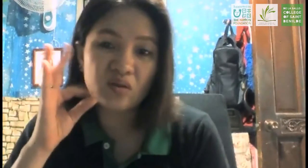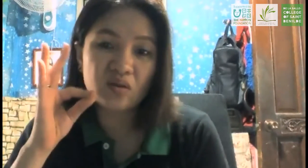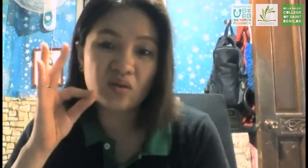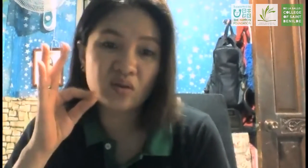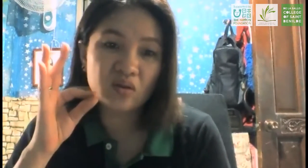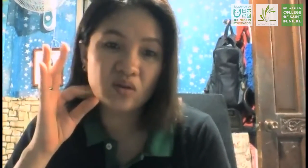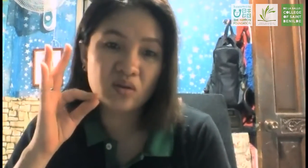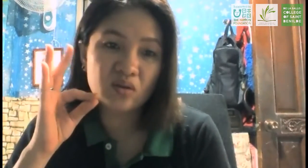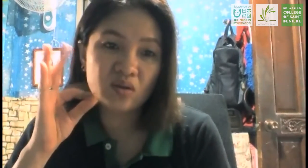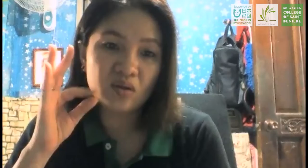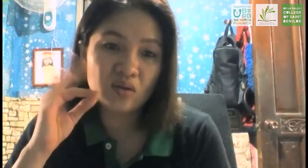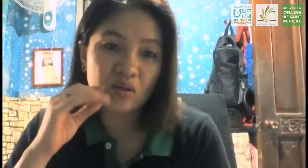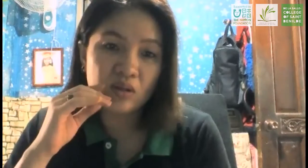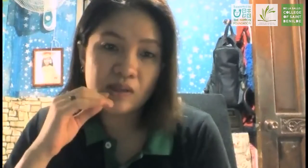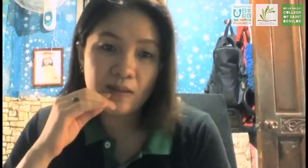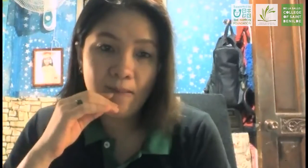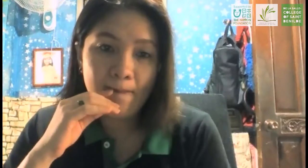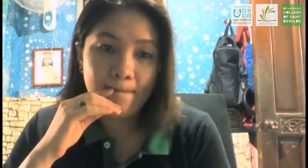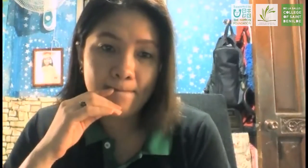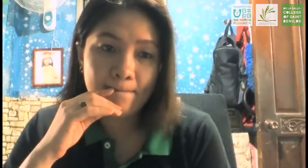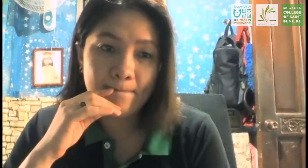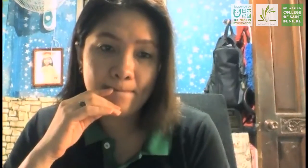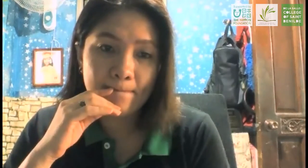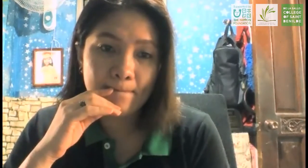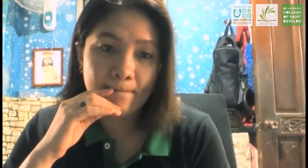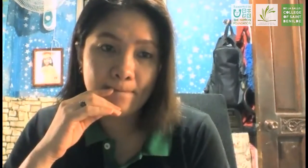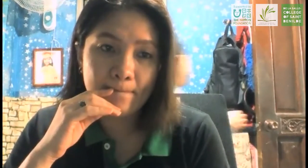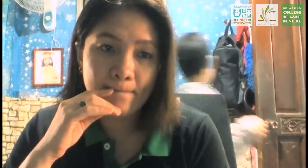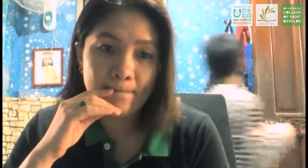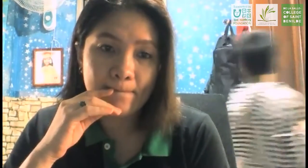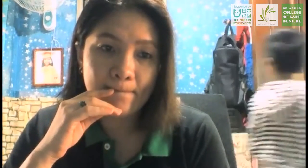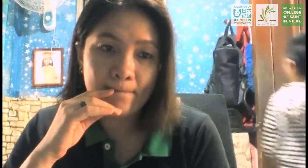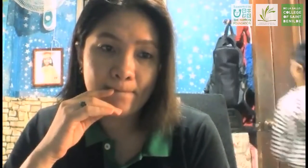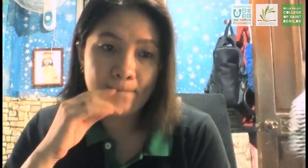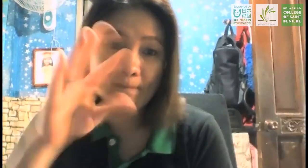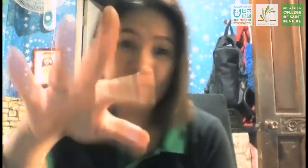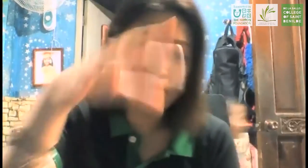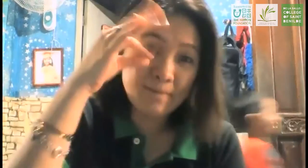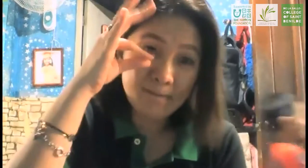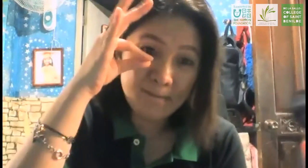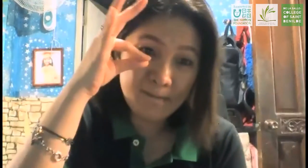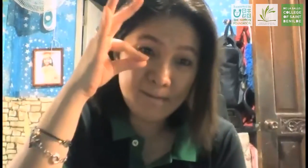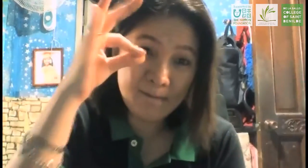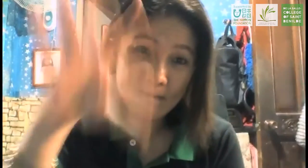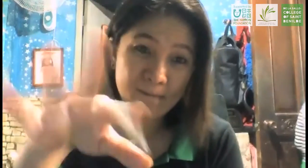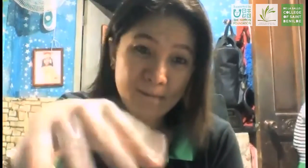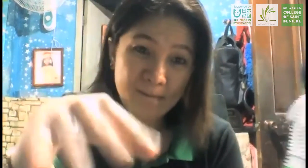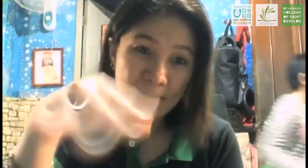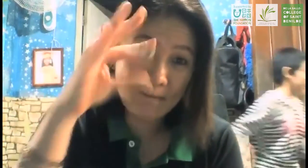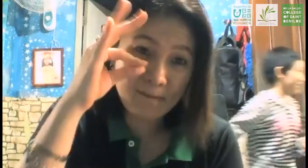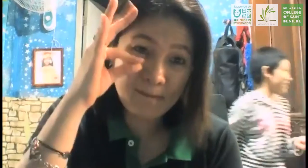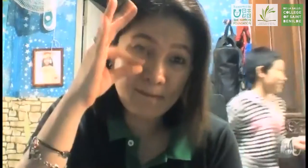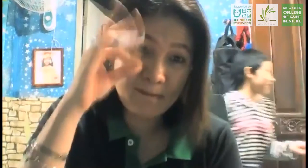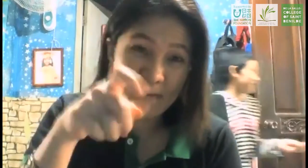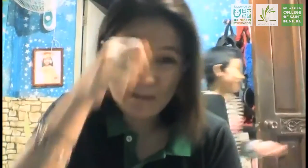Sorry, Dr. Woody. No I think problem. Shaq is just is lost.